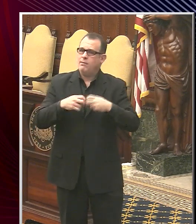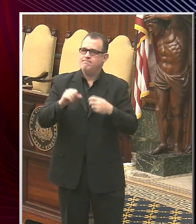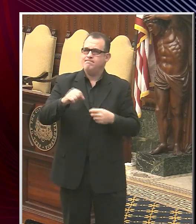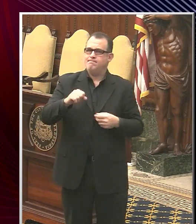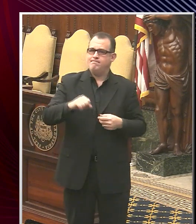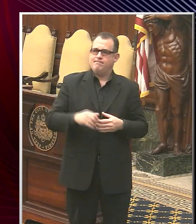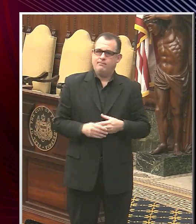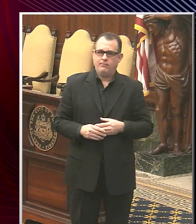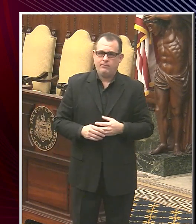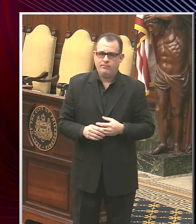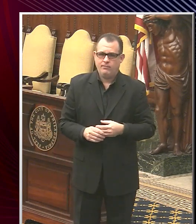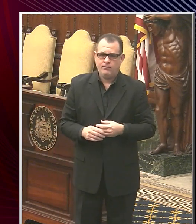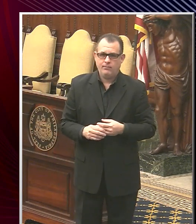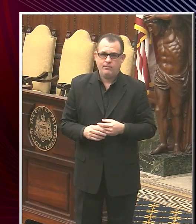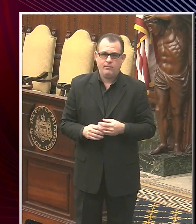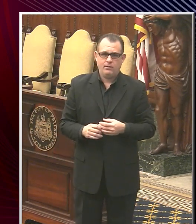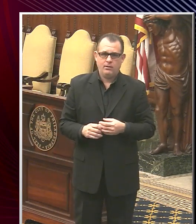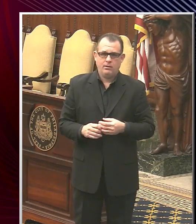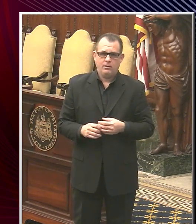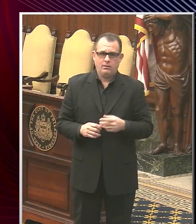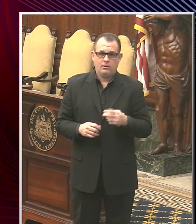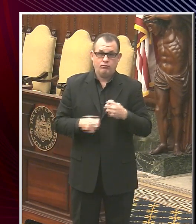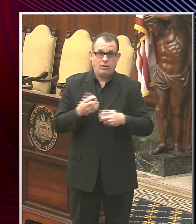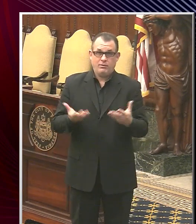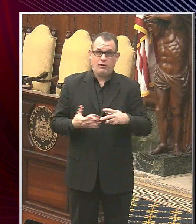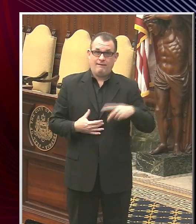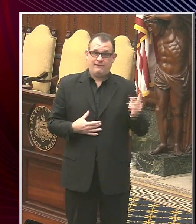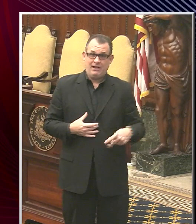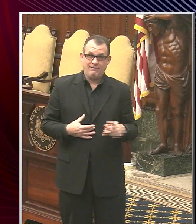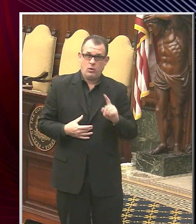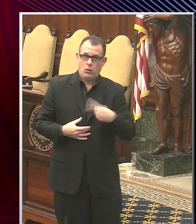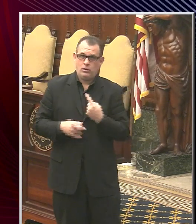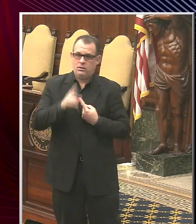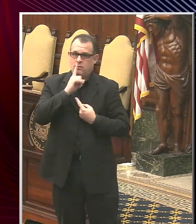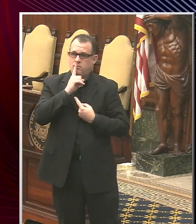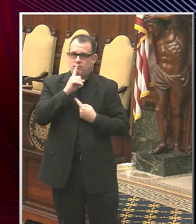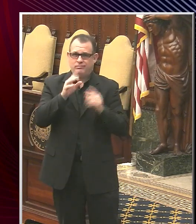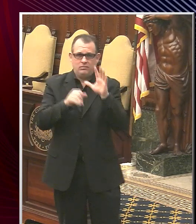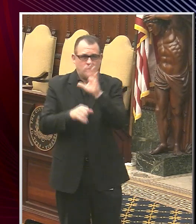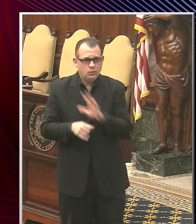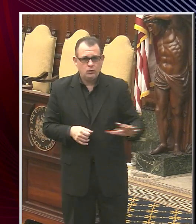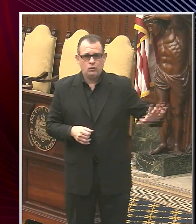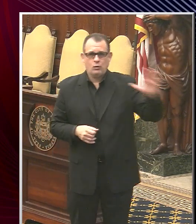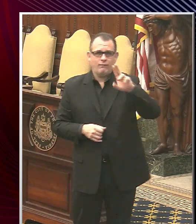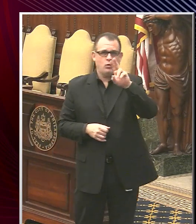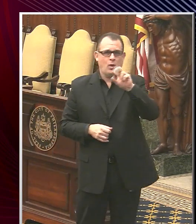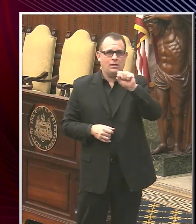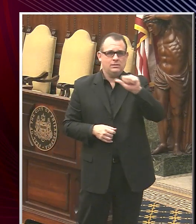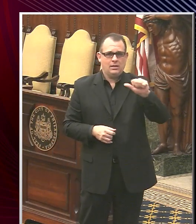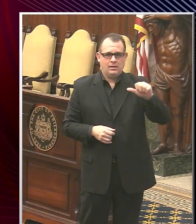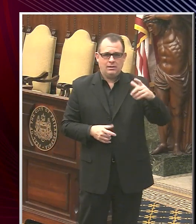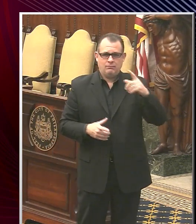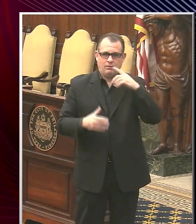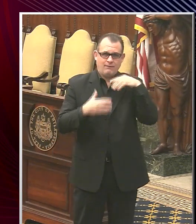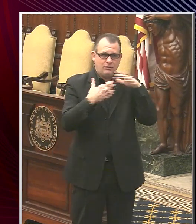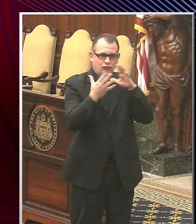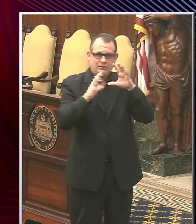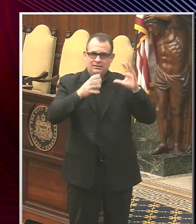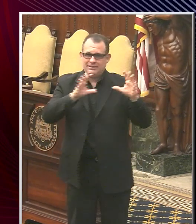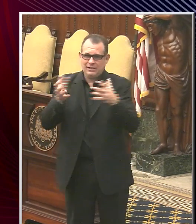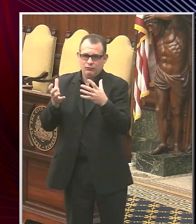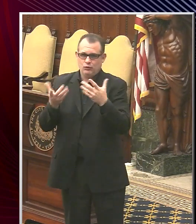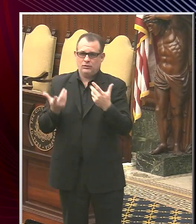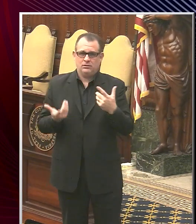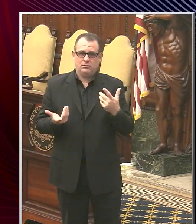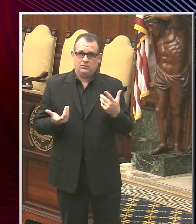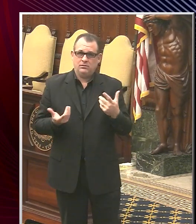that this is a problem unique to Philadelphia. I'm guessing this is a national problem and something that people are going to have to really try to address. And just to be sure, because just